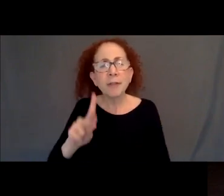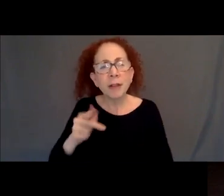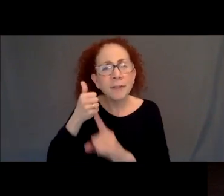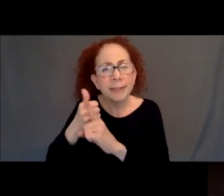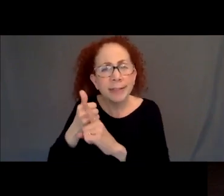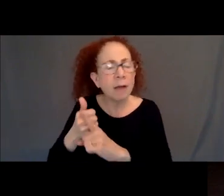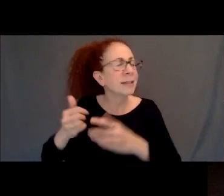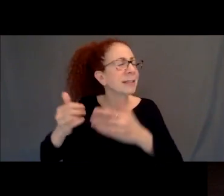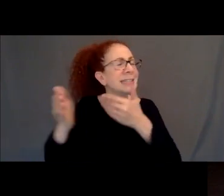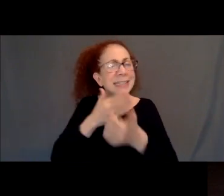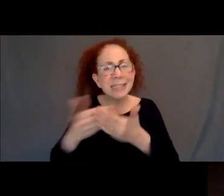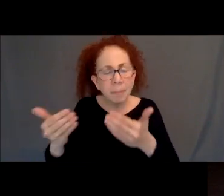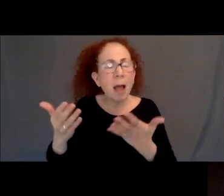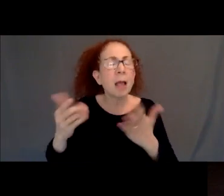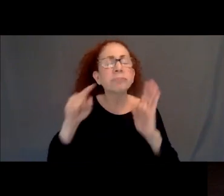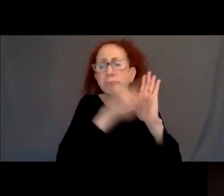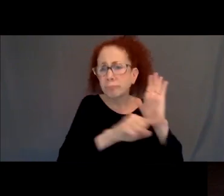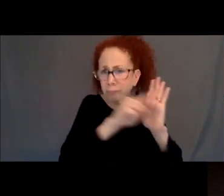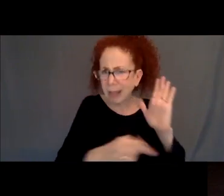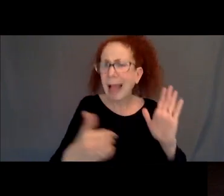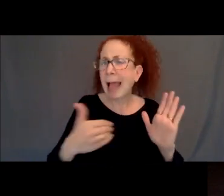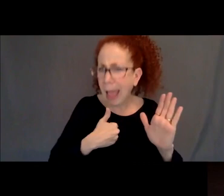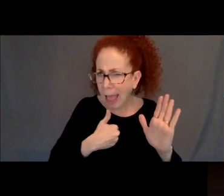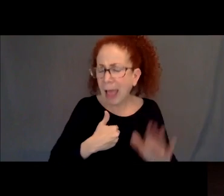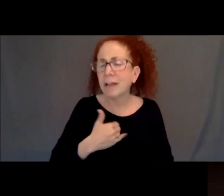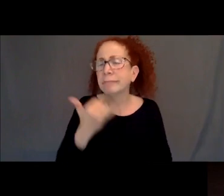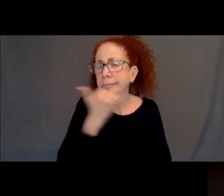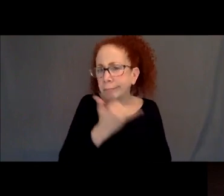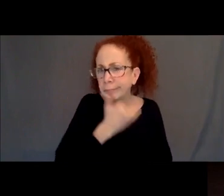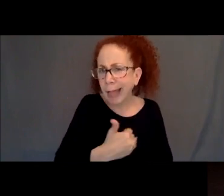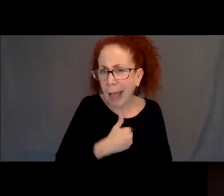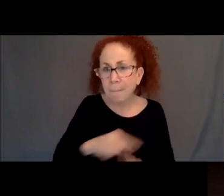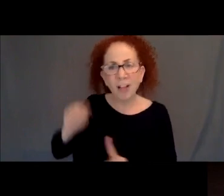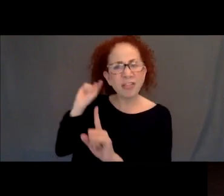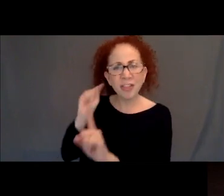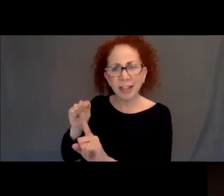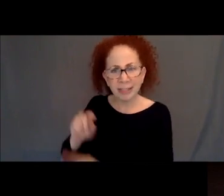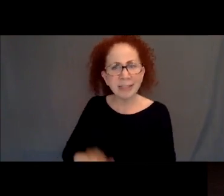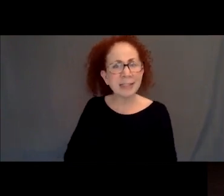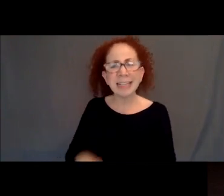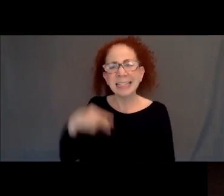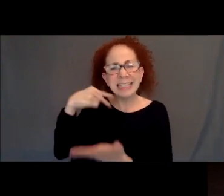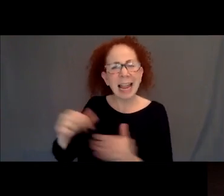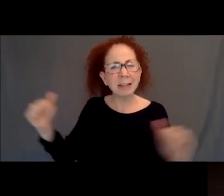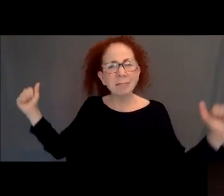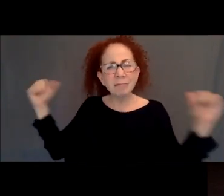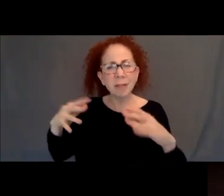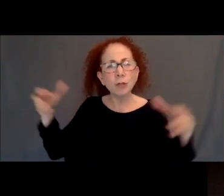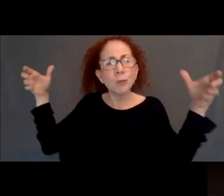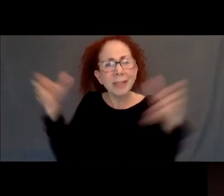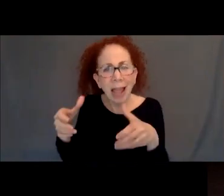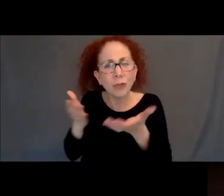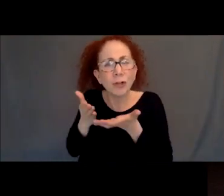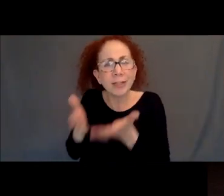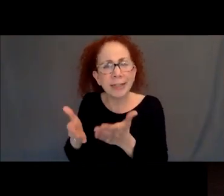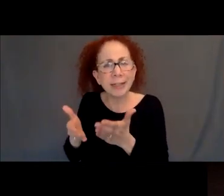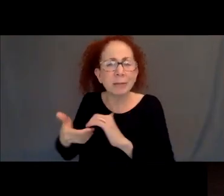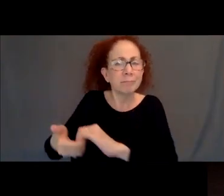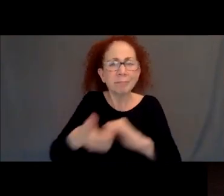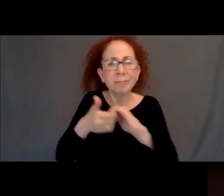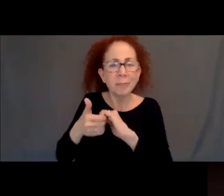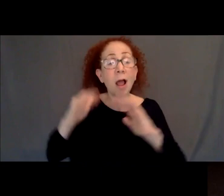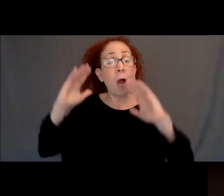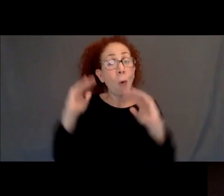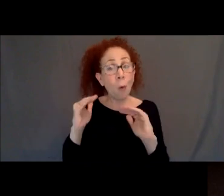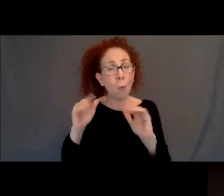know, despite all the things that are wrong within our communities, how this one thing, dance, in this one place brings us together. And I just hope to,